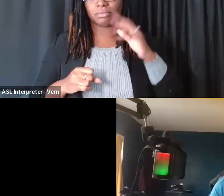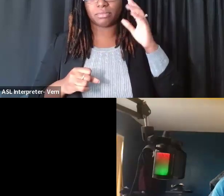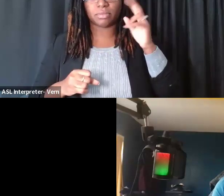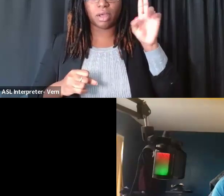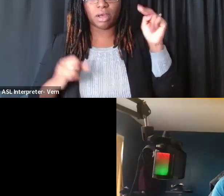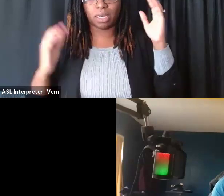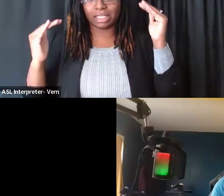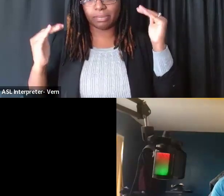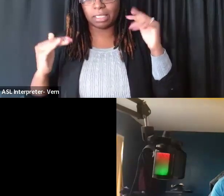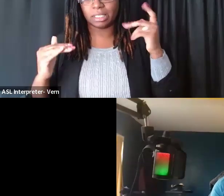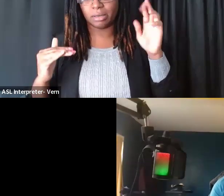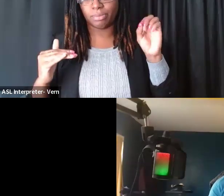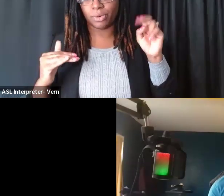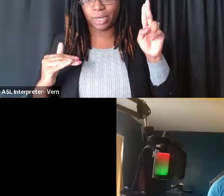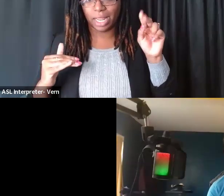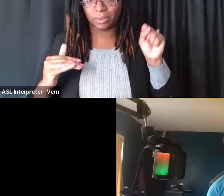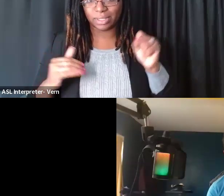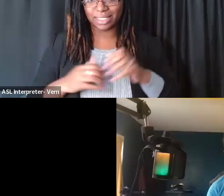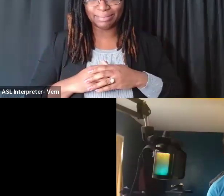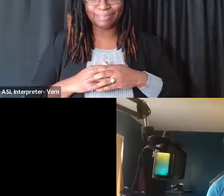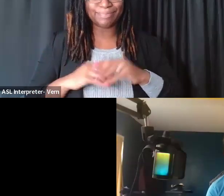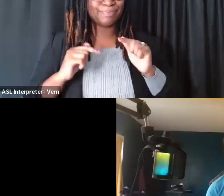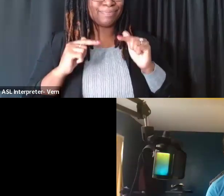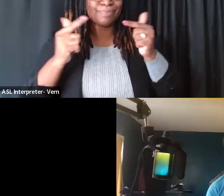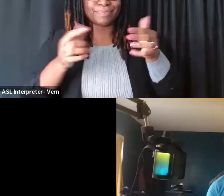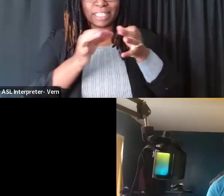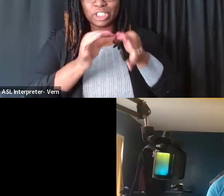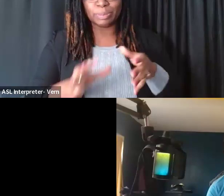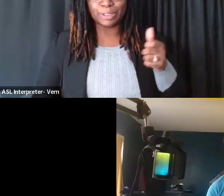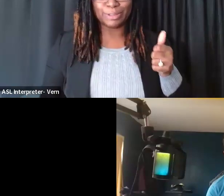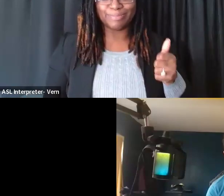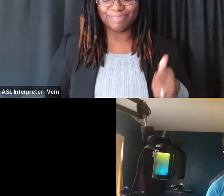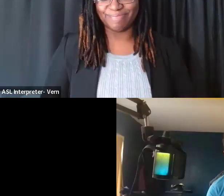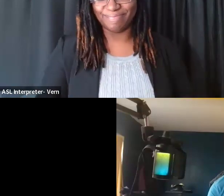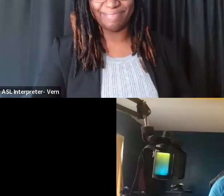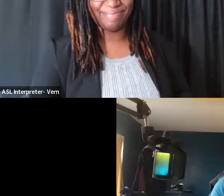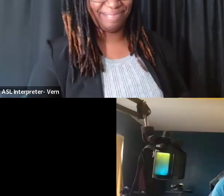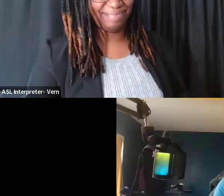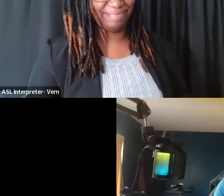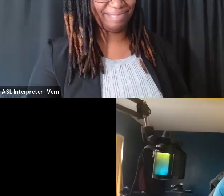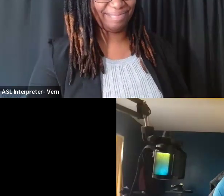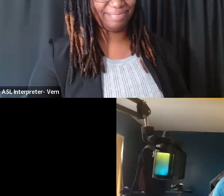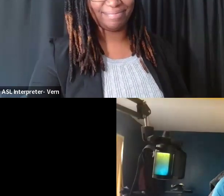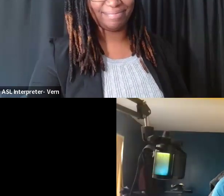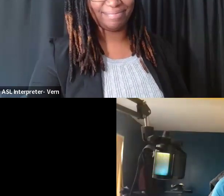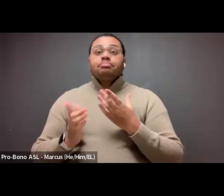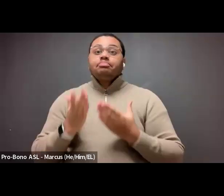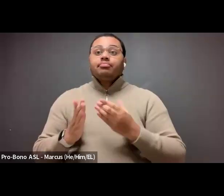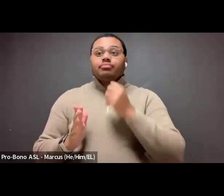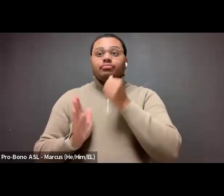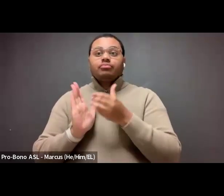An individual's name on paper or previous collaborator may not reflect that one is in shared